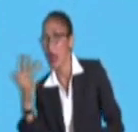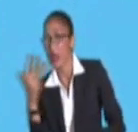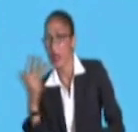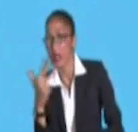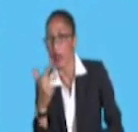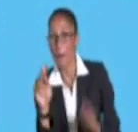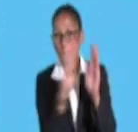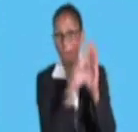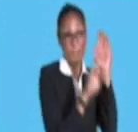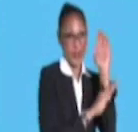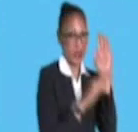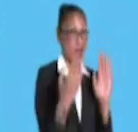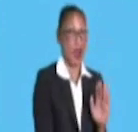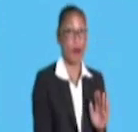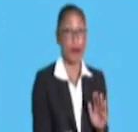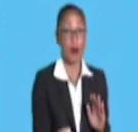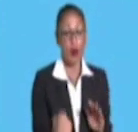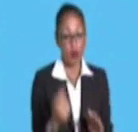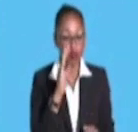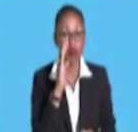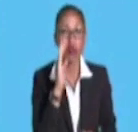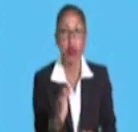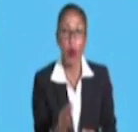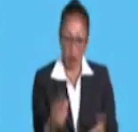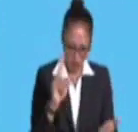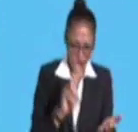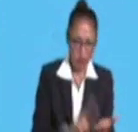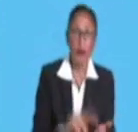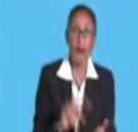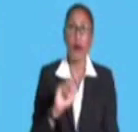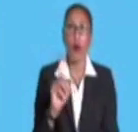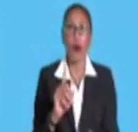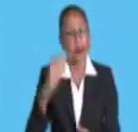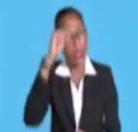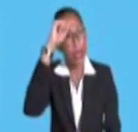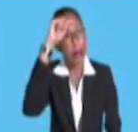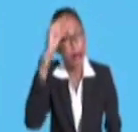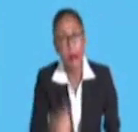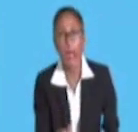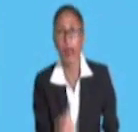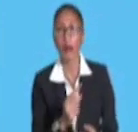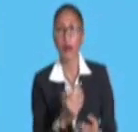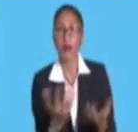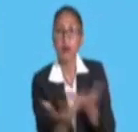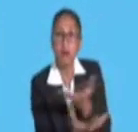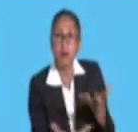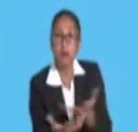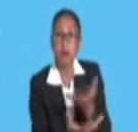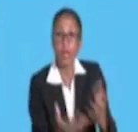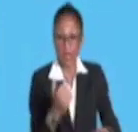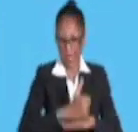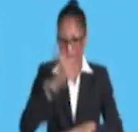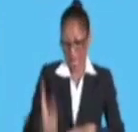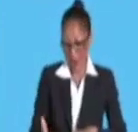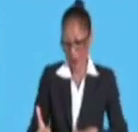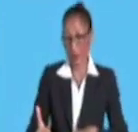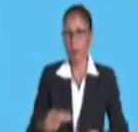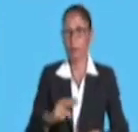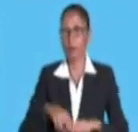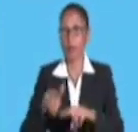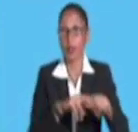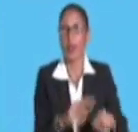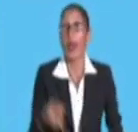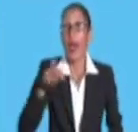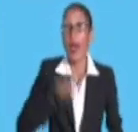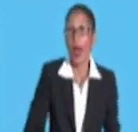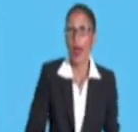2017-2018 budget release has witnessed the recent signing of a memorandum of understanding between the Government of Fiji